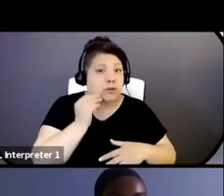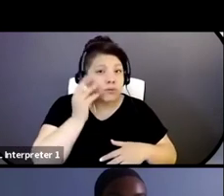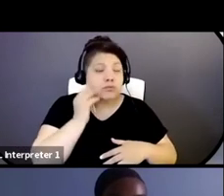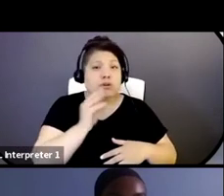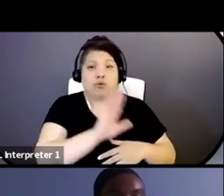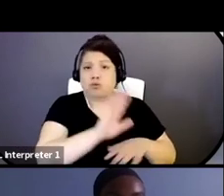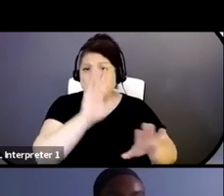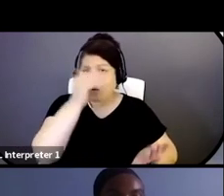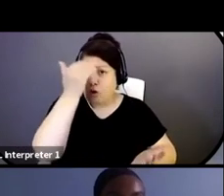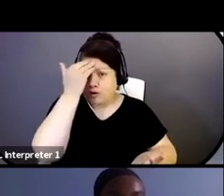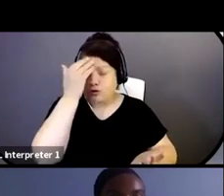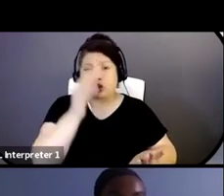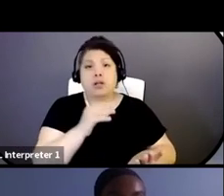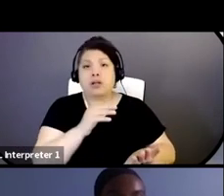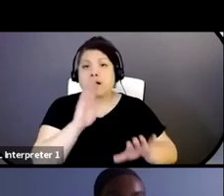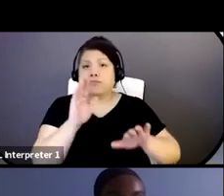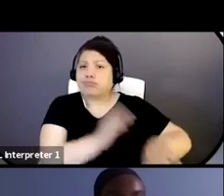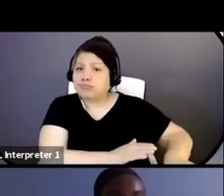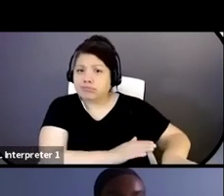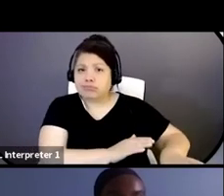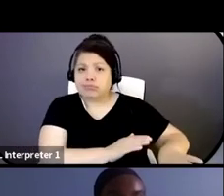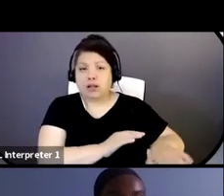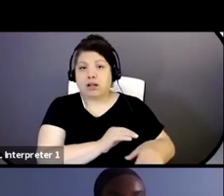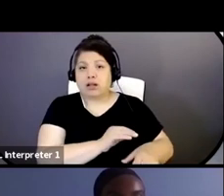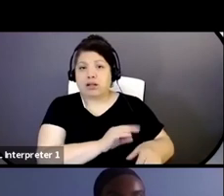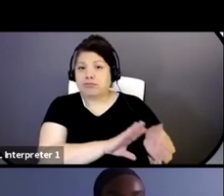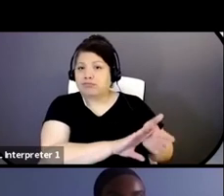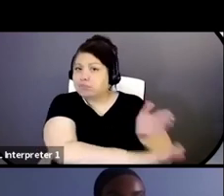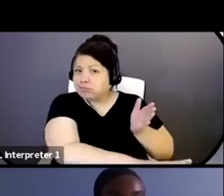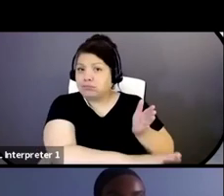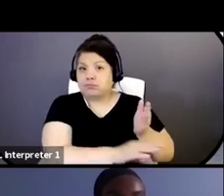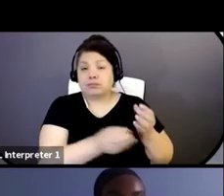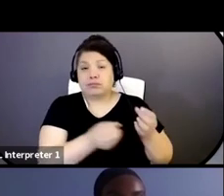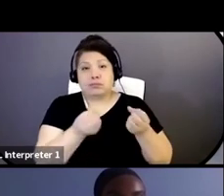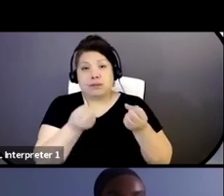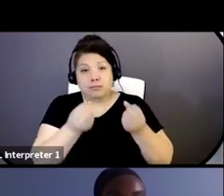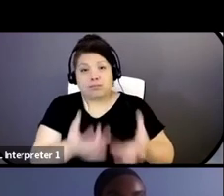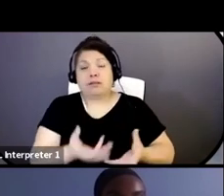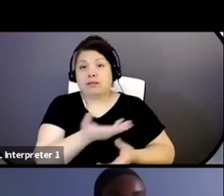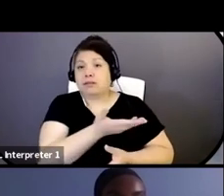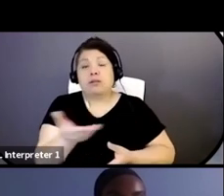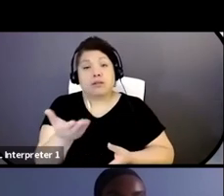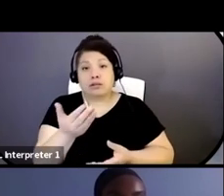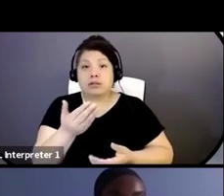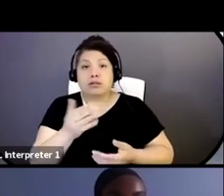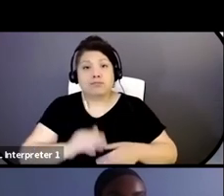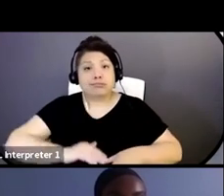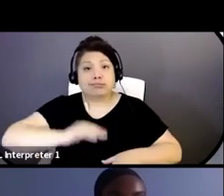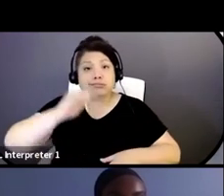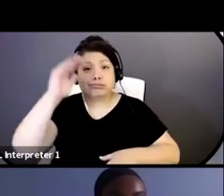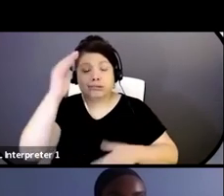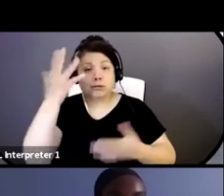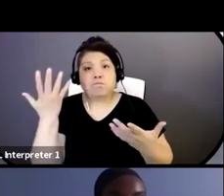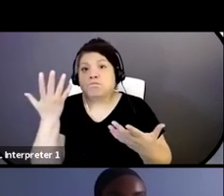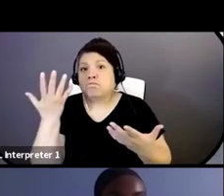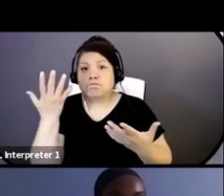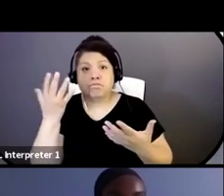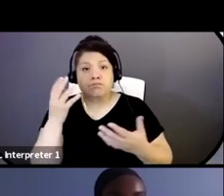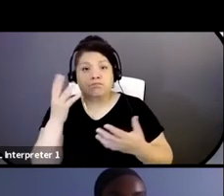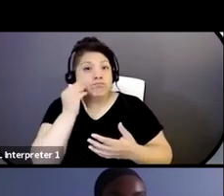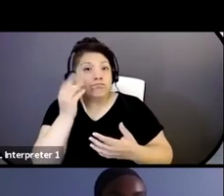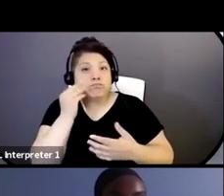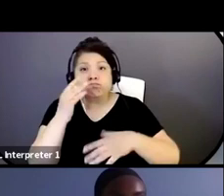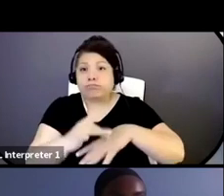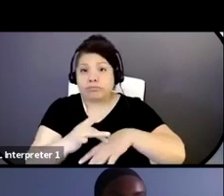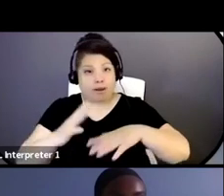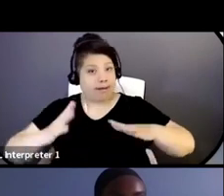forgotten, disrespected, removed even from many of our memories. And so that's something like I